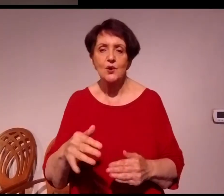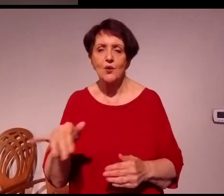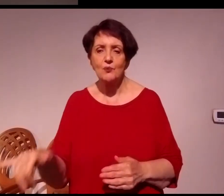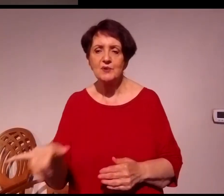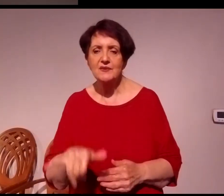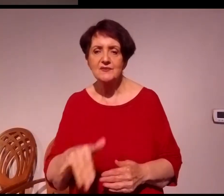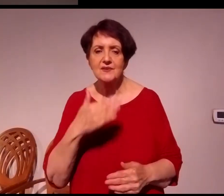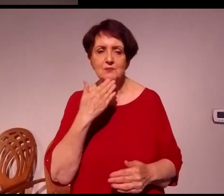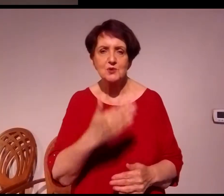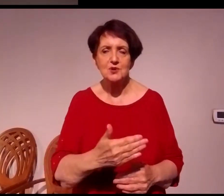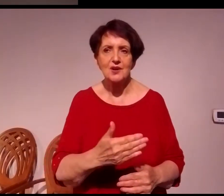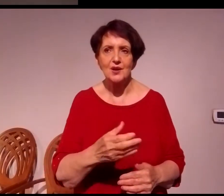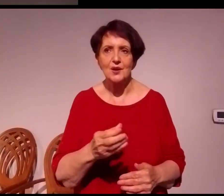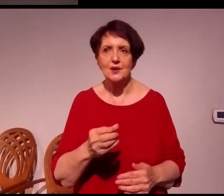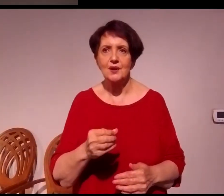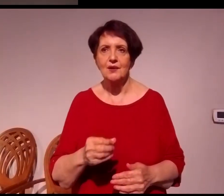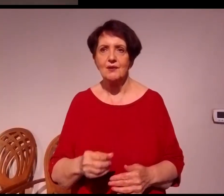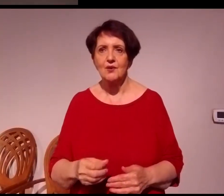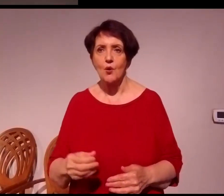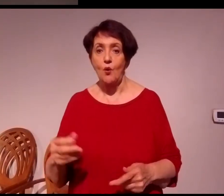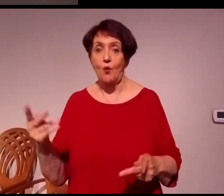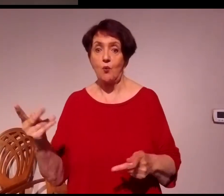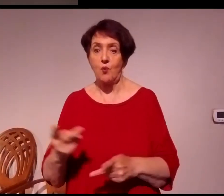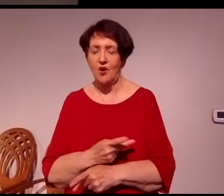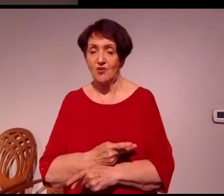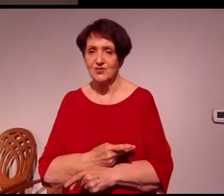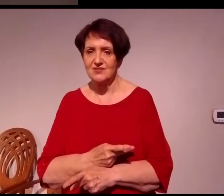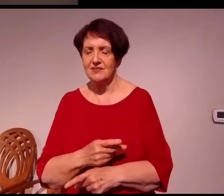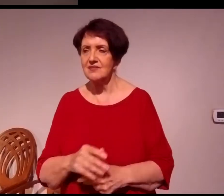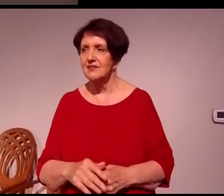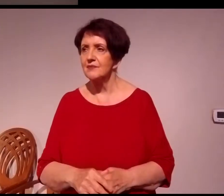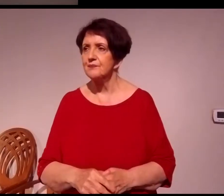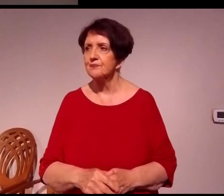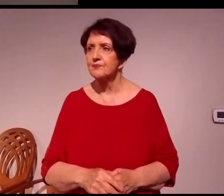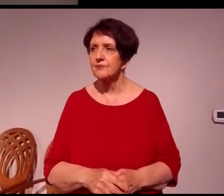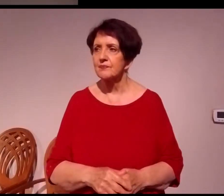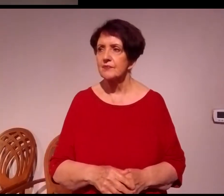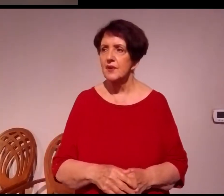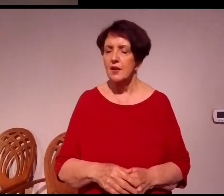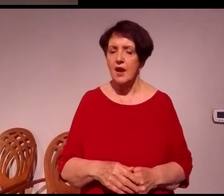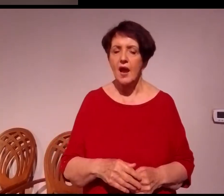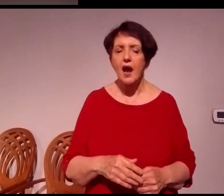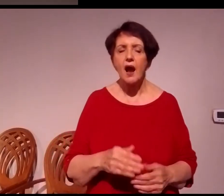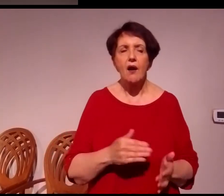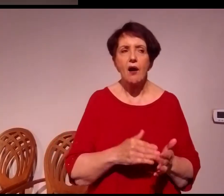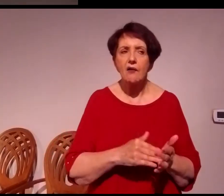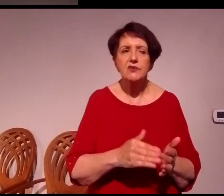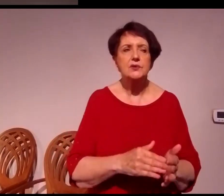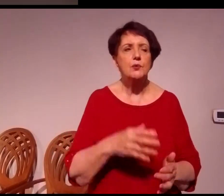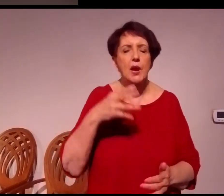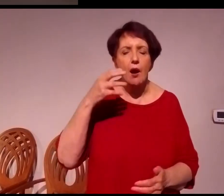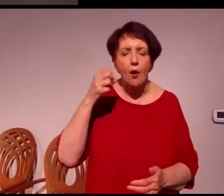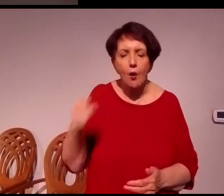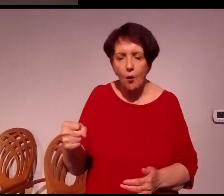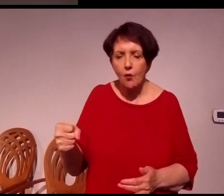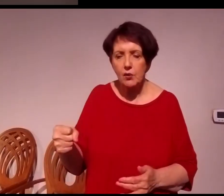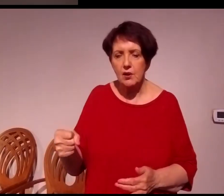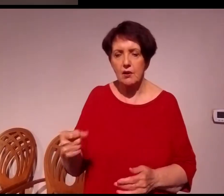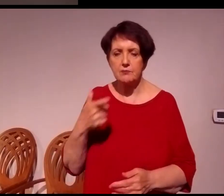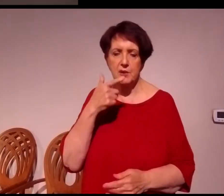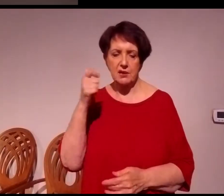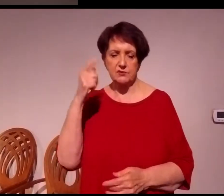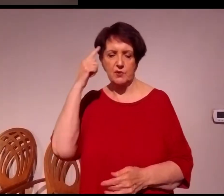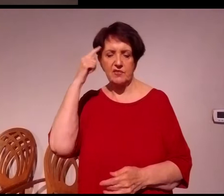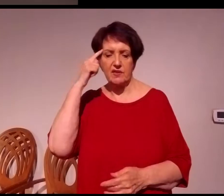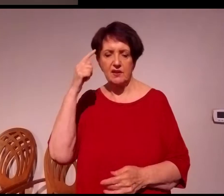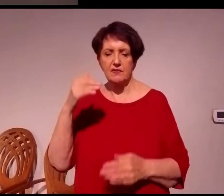often do we hold on to something and not let it go, or somebody and not let it go because we actually think that what's on the